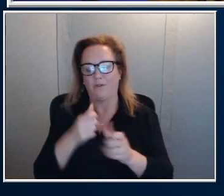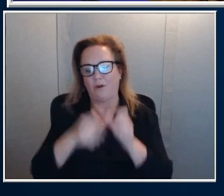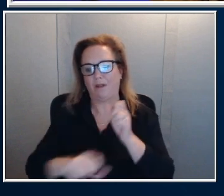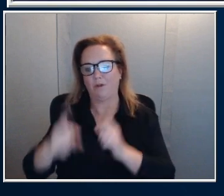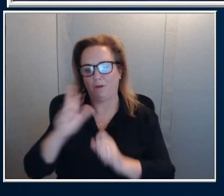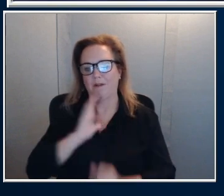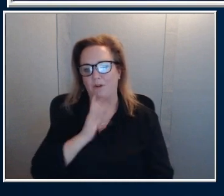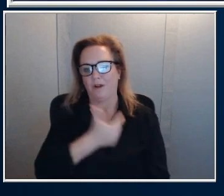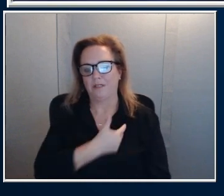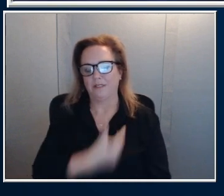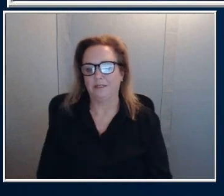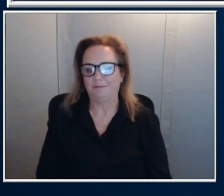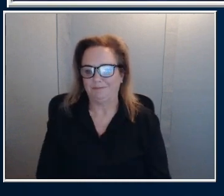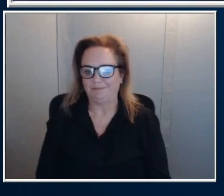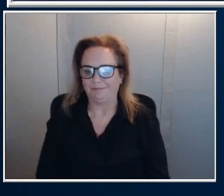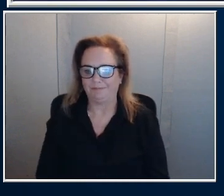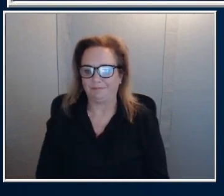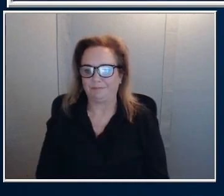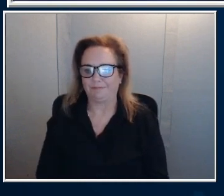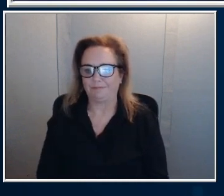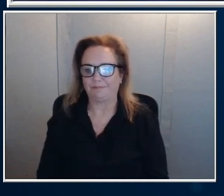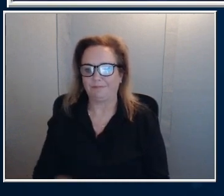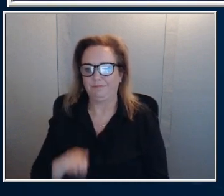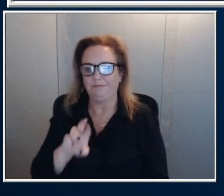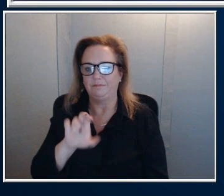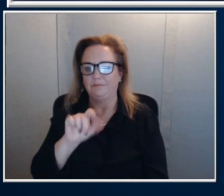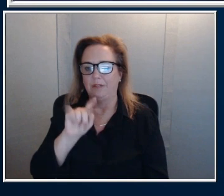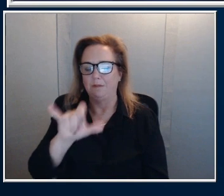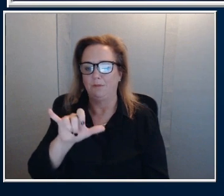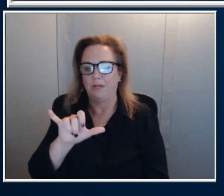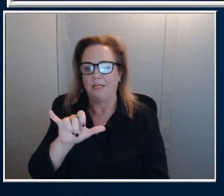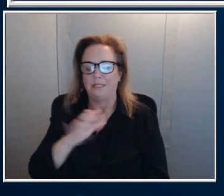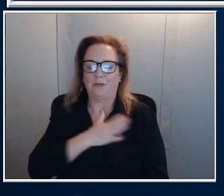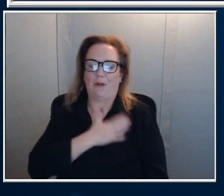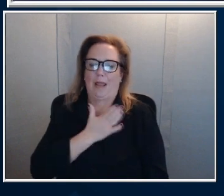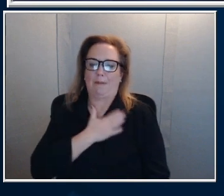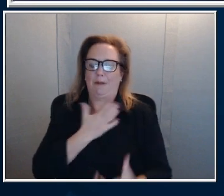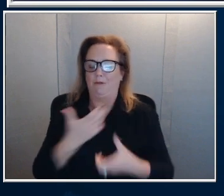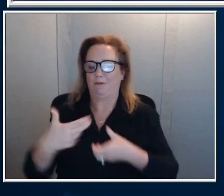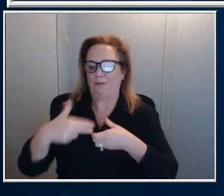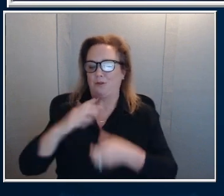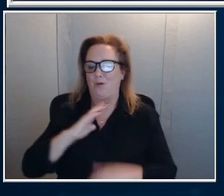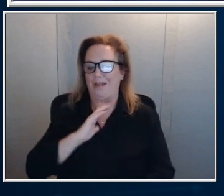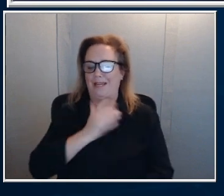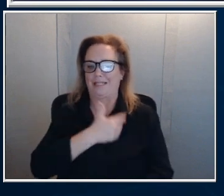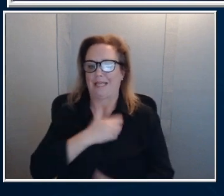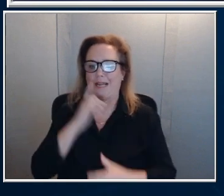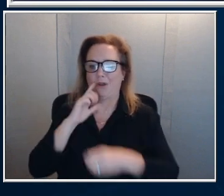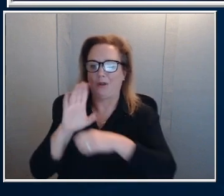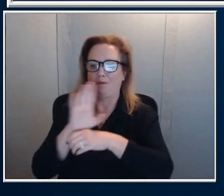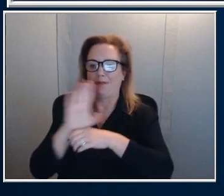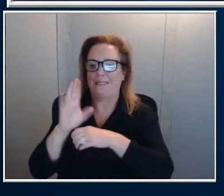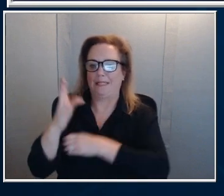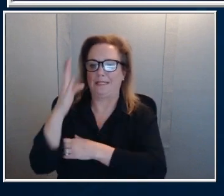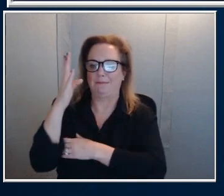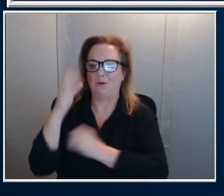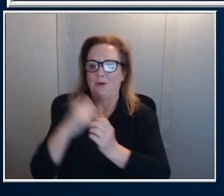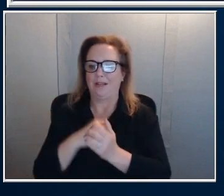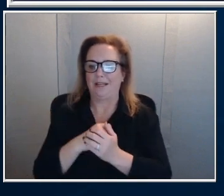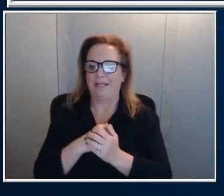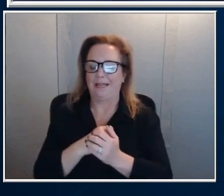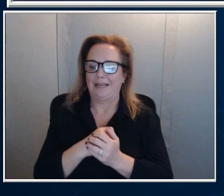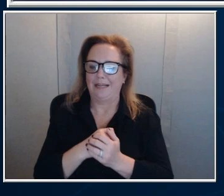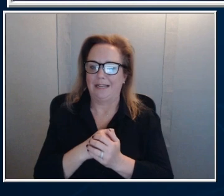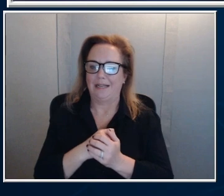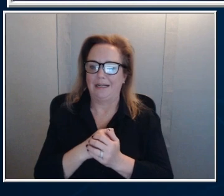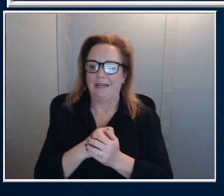us. Brittany, so glad so glad you were able to get on with us. I know you're busy this morning doing your thing. When